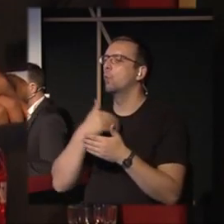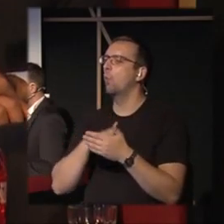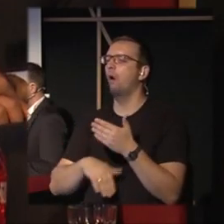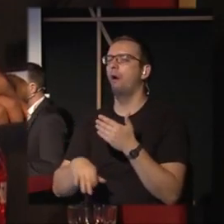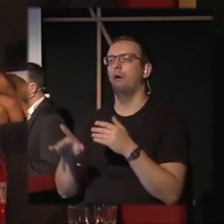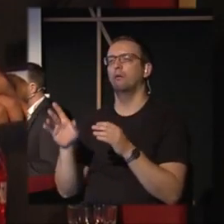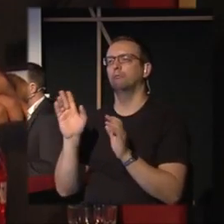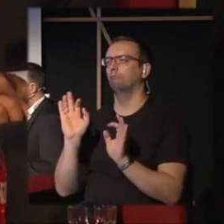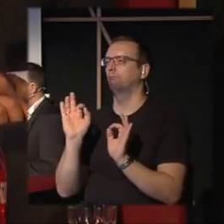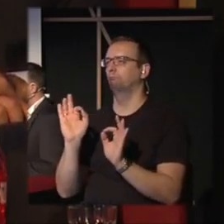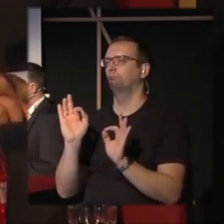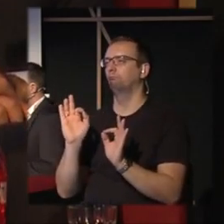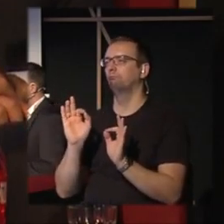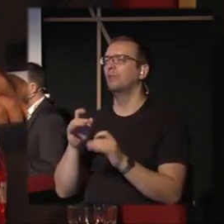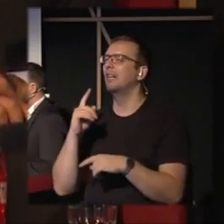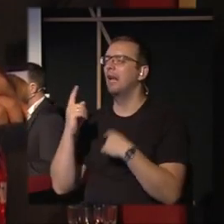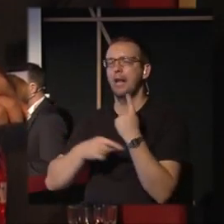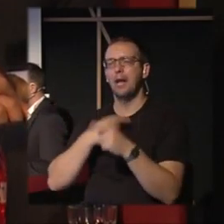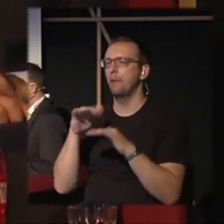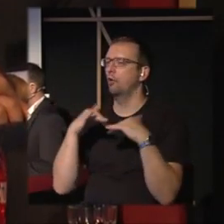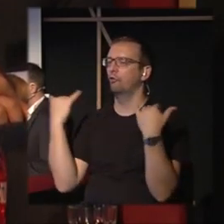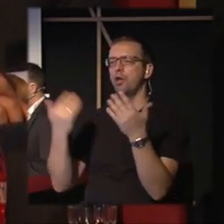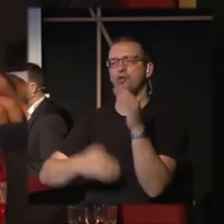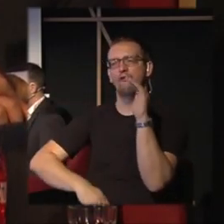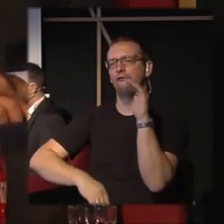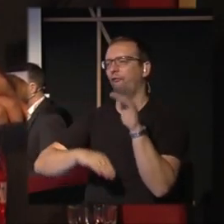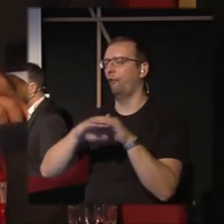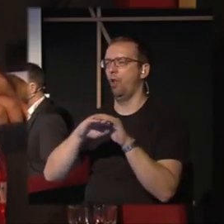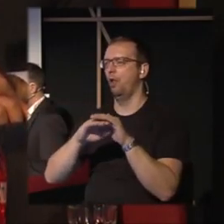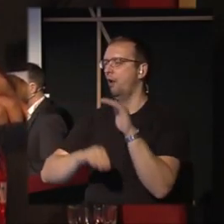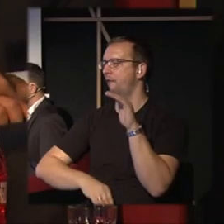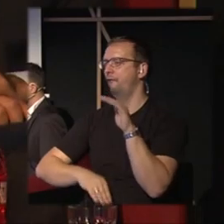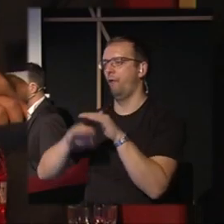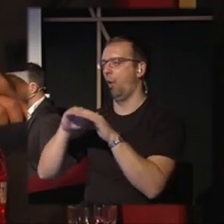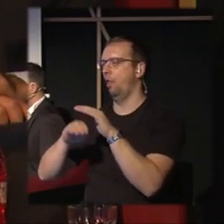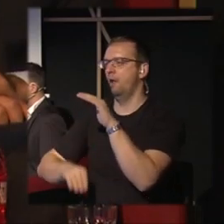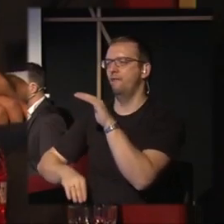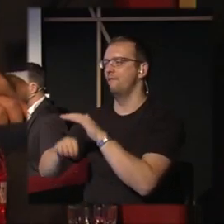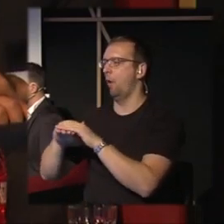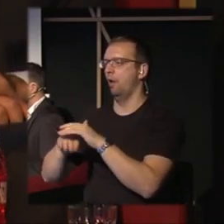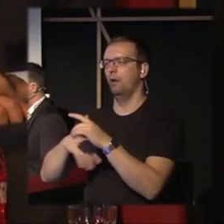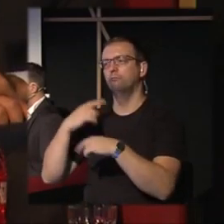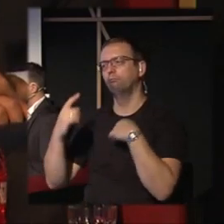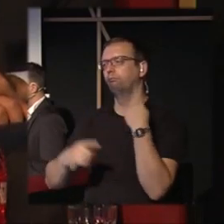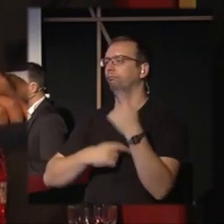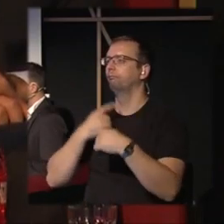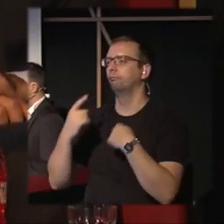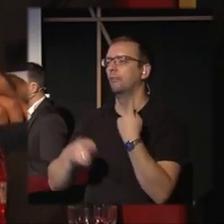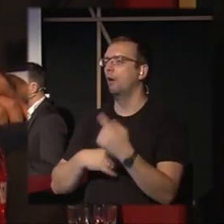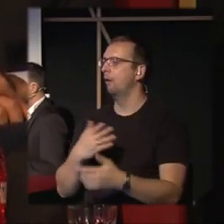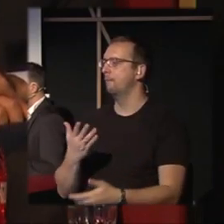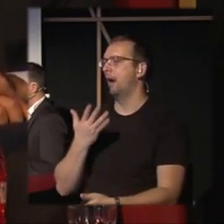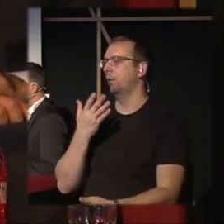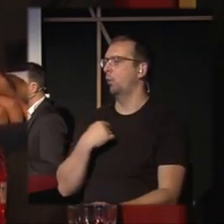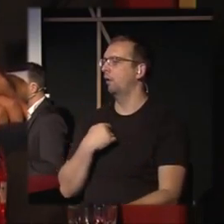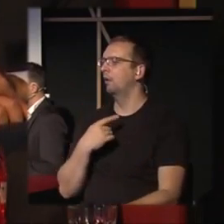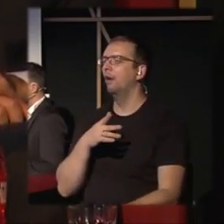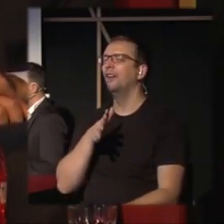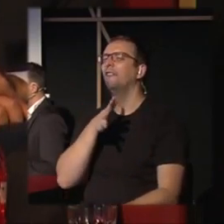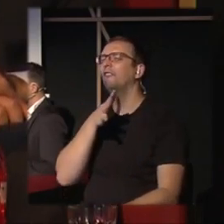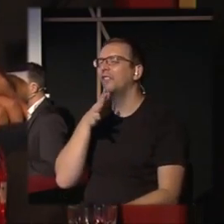that was amazing, and we could see different people in the wheelchair users, and partially sighted people, blind, deaf, and many other